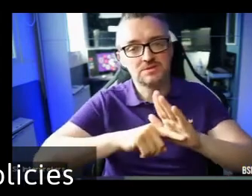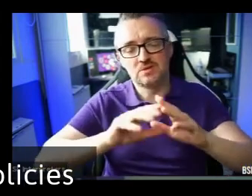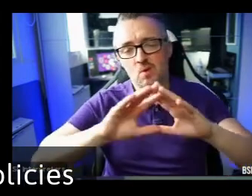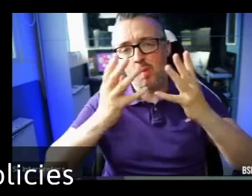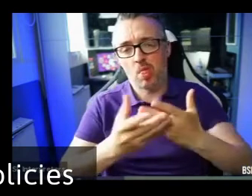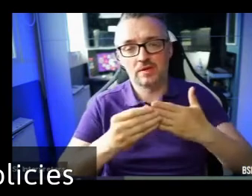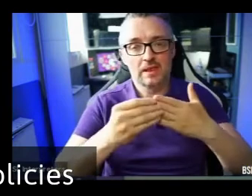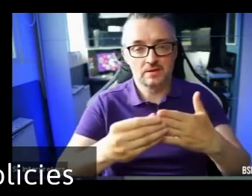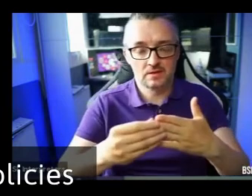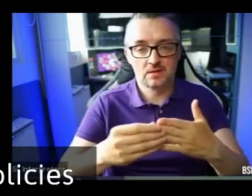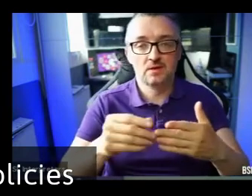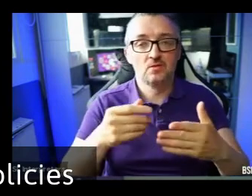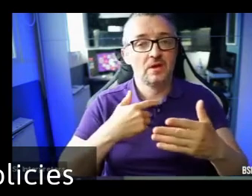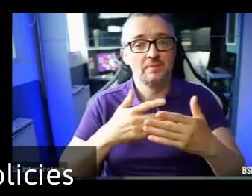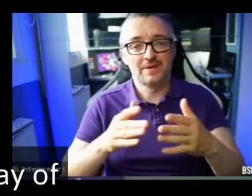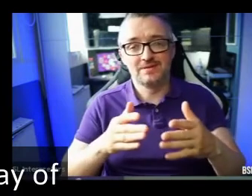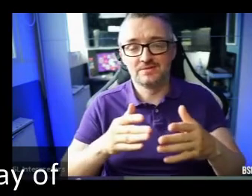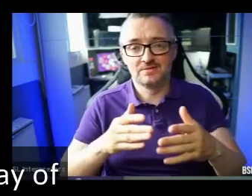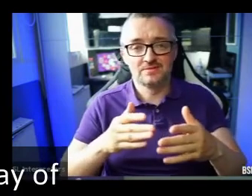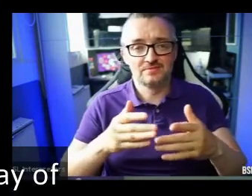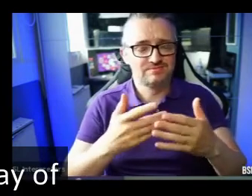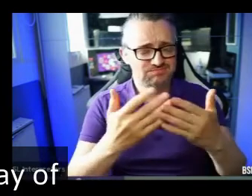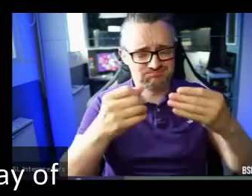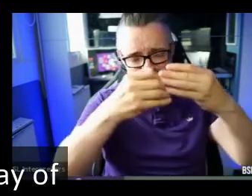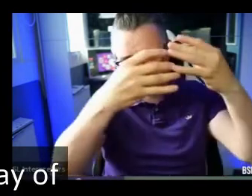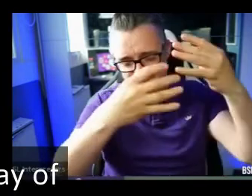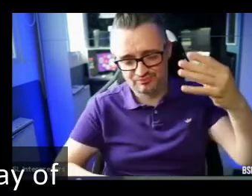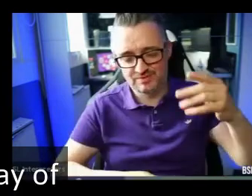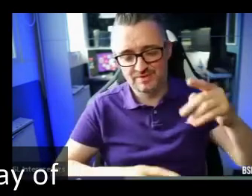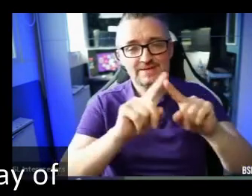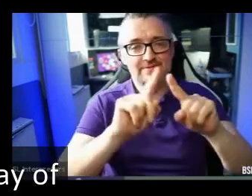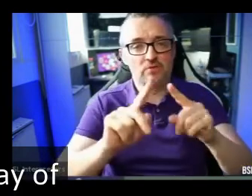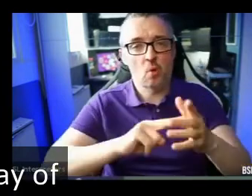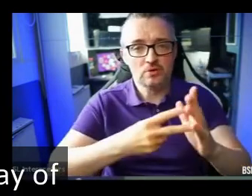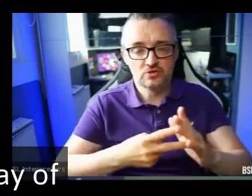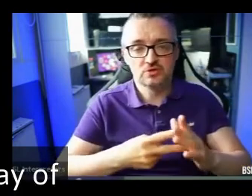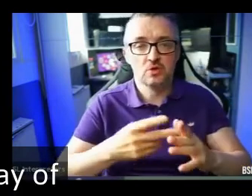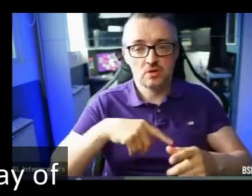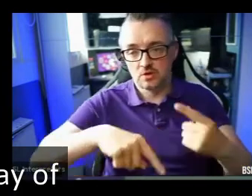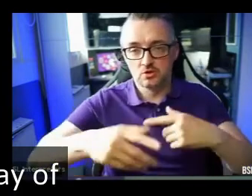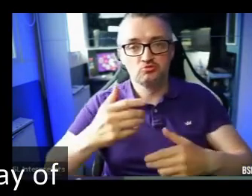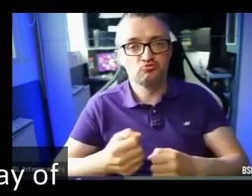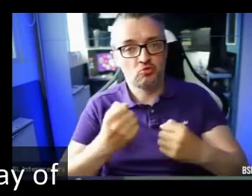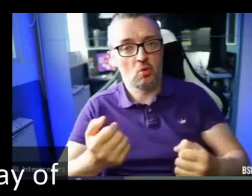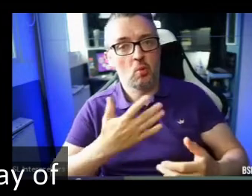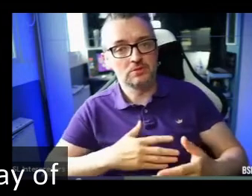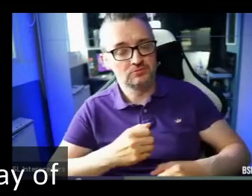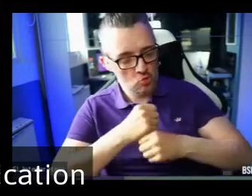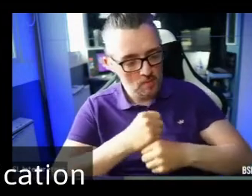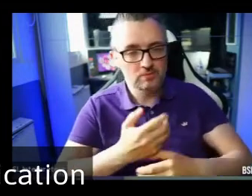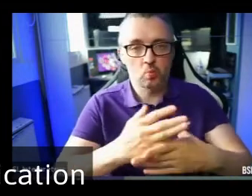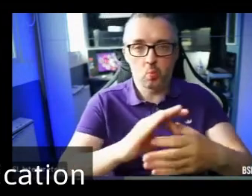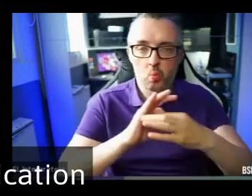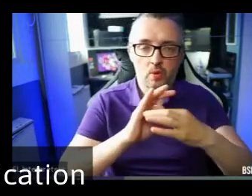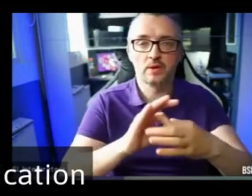we've done that as a collective group across Scotland with a whole array of emerging organisations with a strong, high